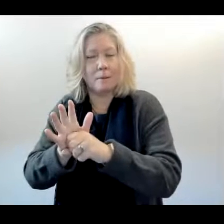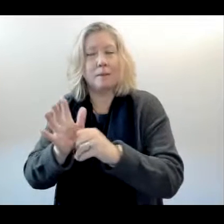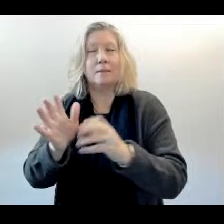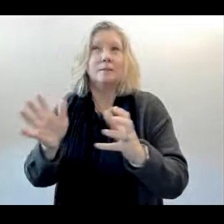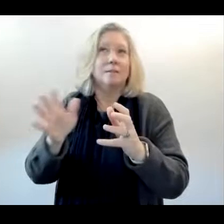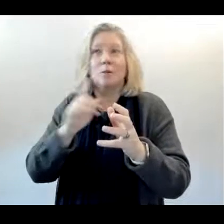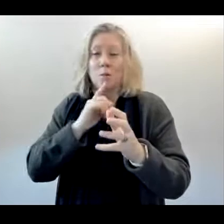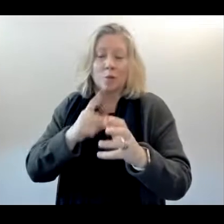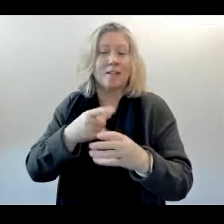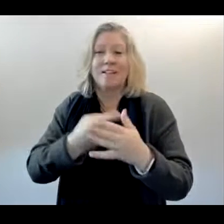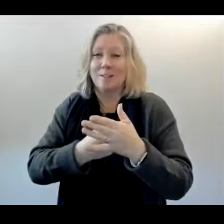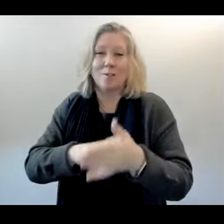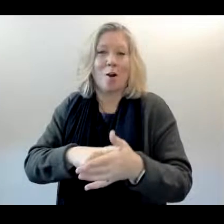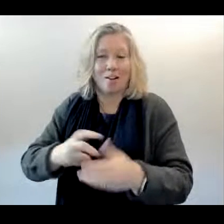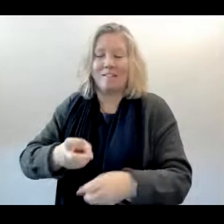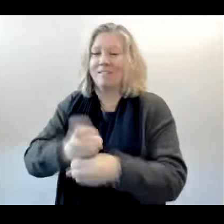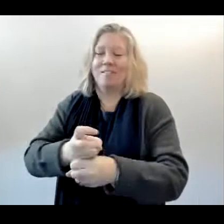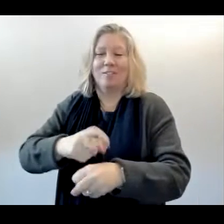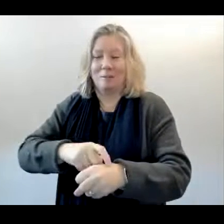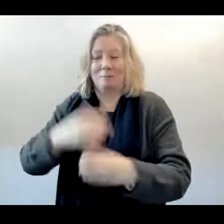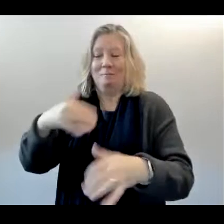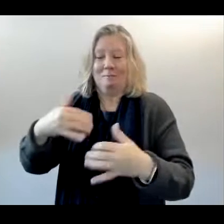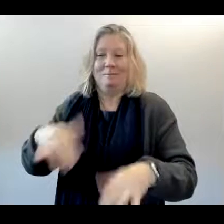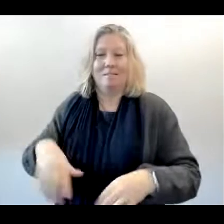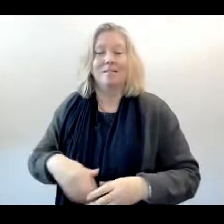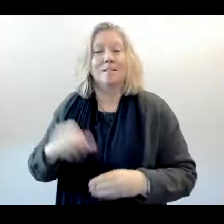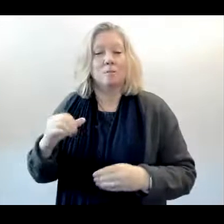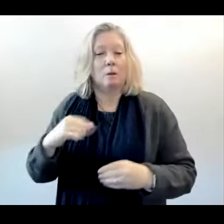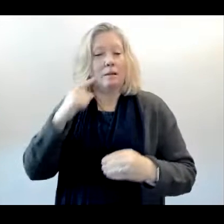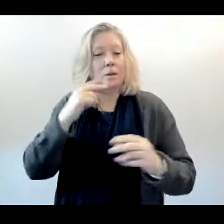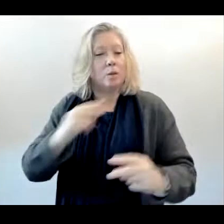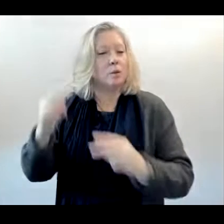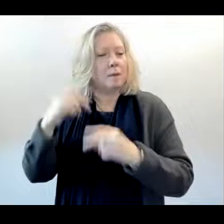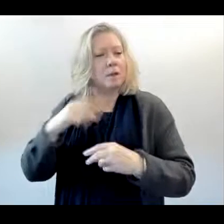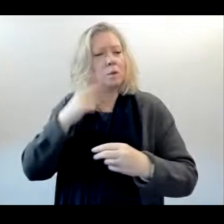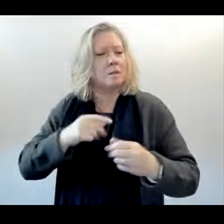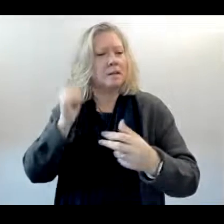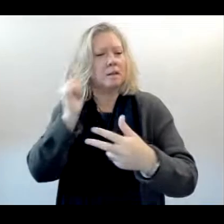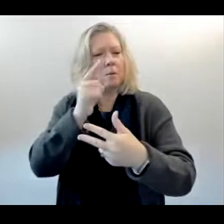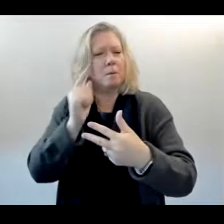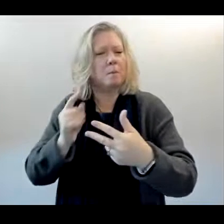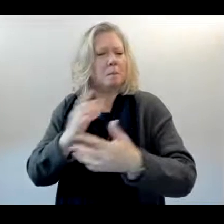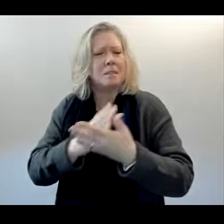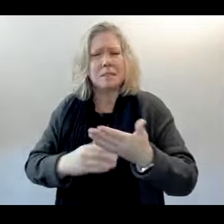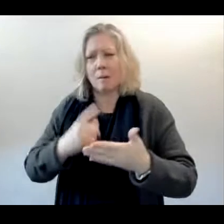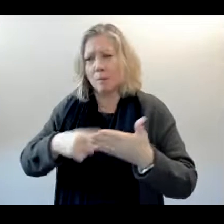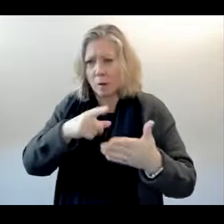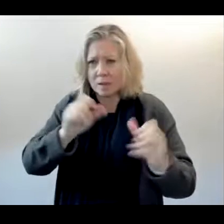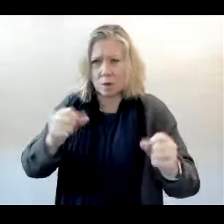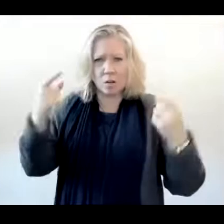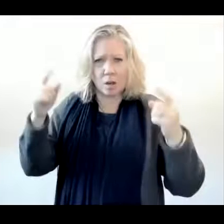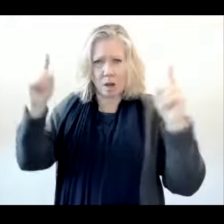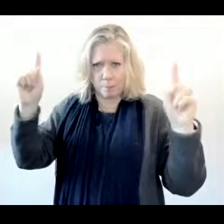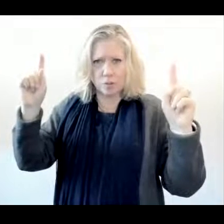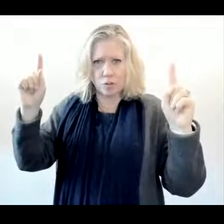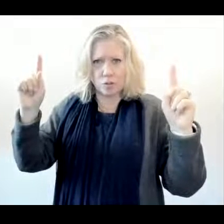I think, as we look back and, some of it's noted there on the slide, of what the authority was able to accomplish over that